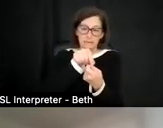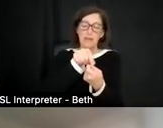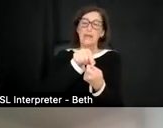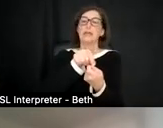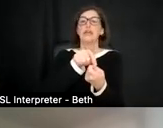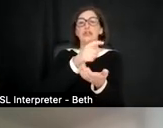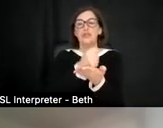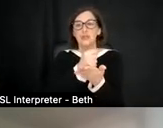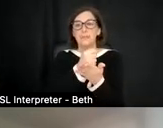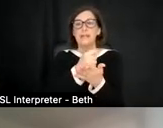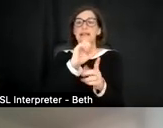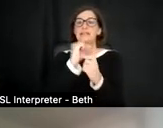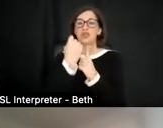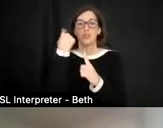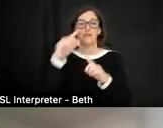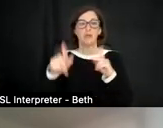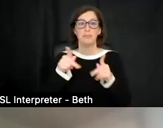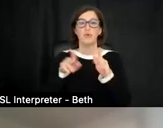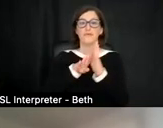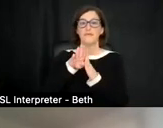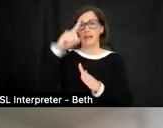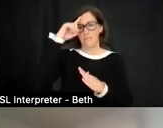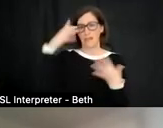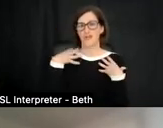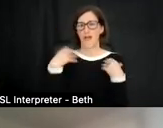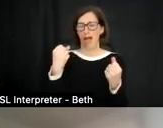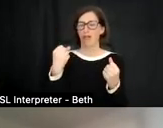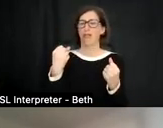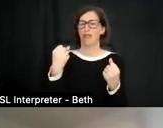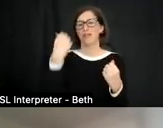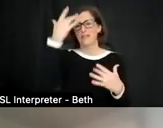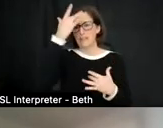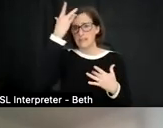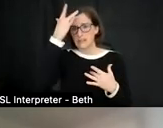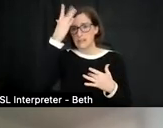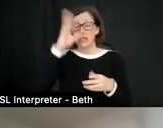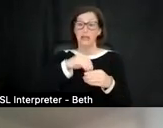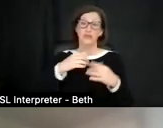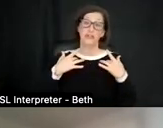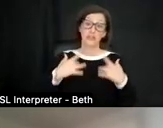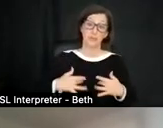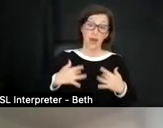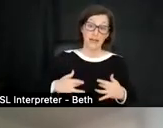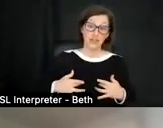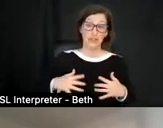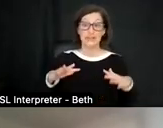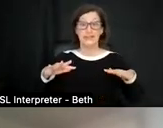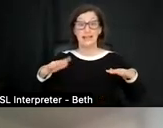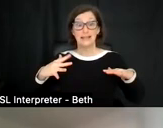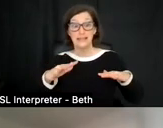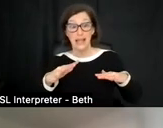specific treatments for those who have developed mental health conditions. And that includes depression,